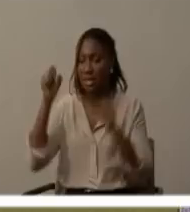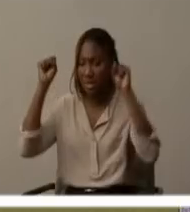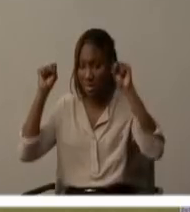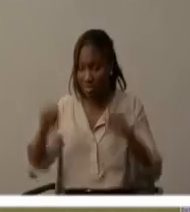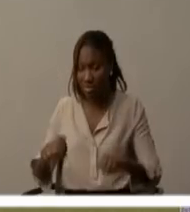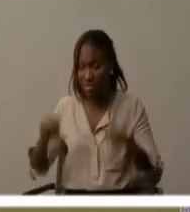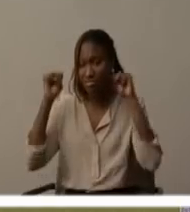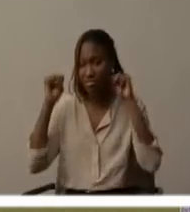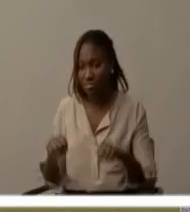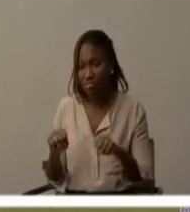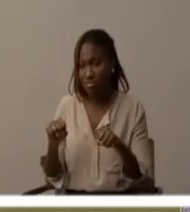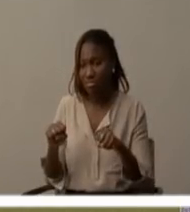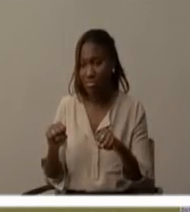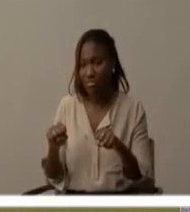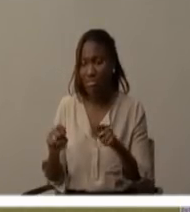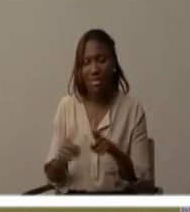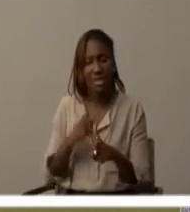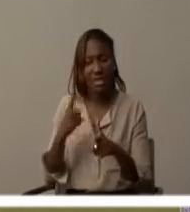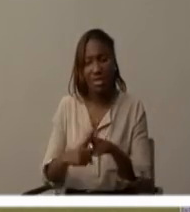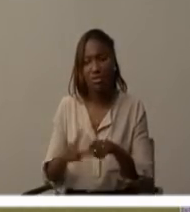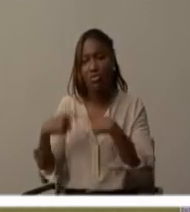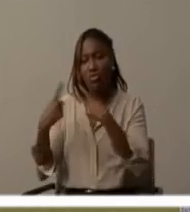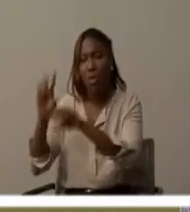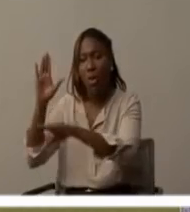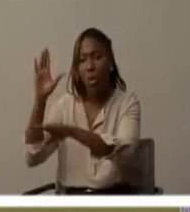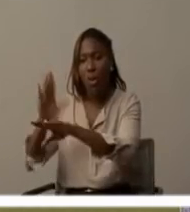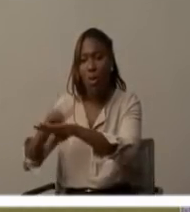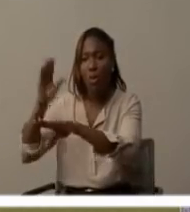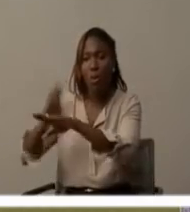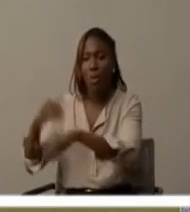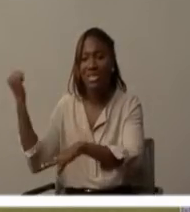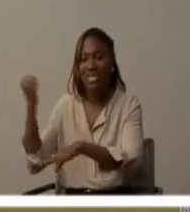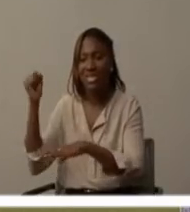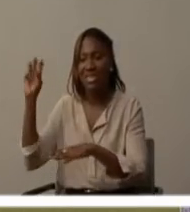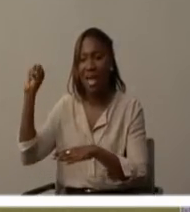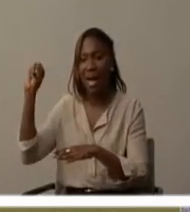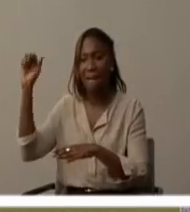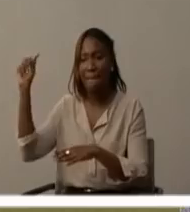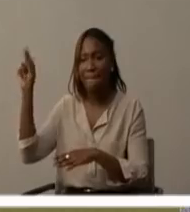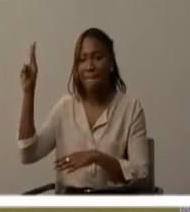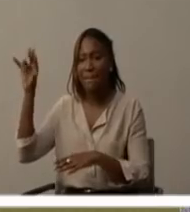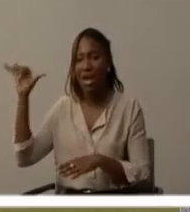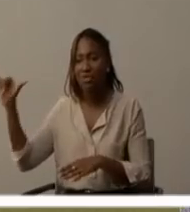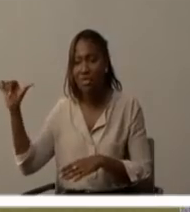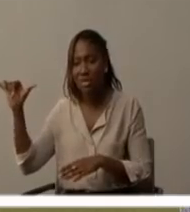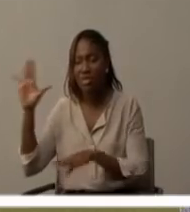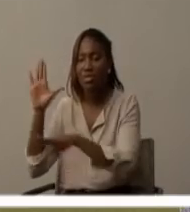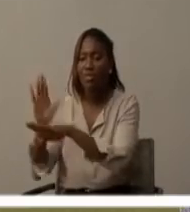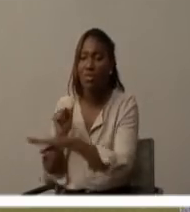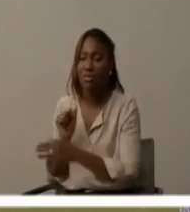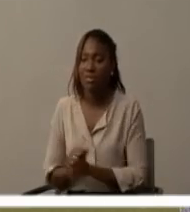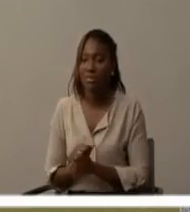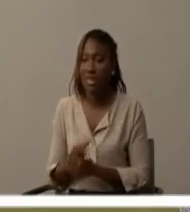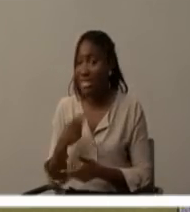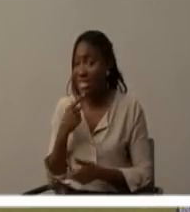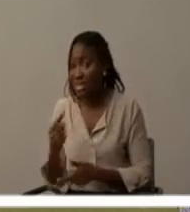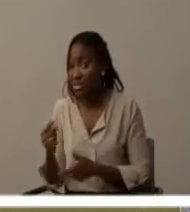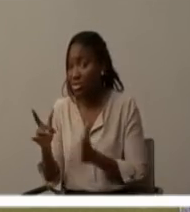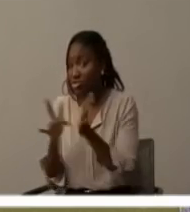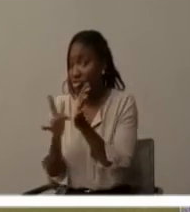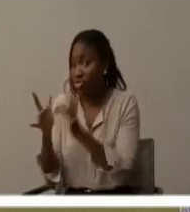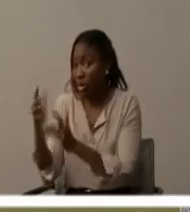When she had said this, she went and called her sister Mary, saying in a low voice, "The Master is here